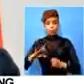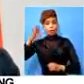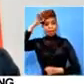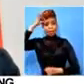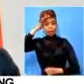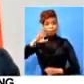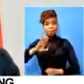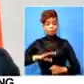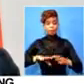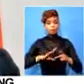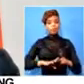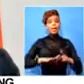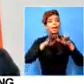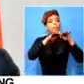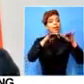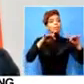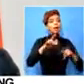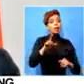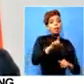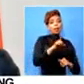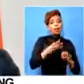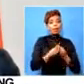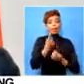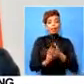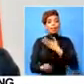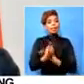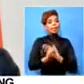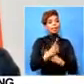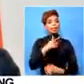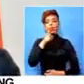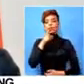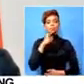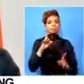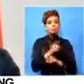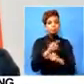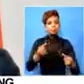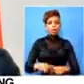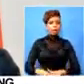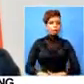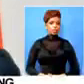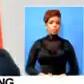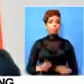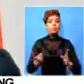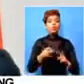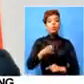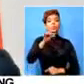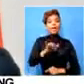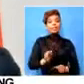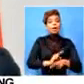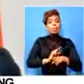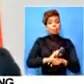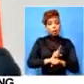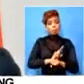no longer have a say on economic policy direction. From that moment, dictatorship kicks